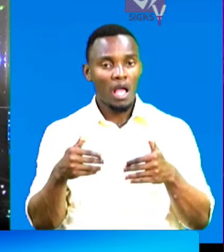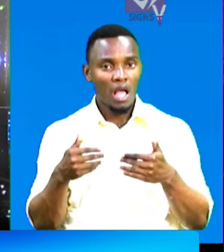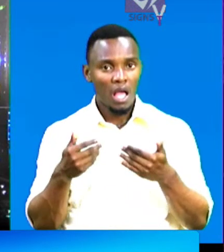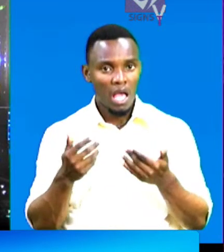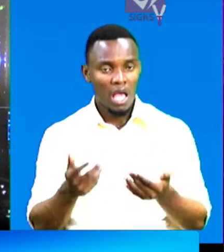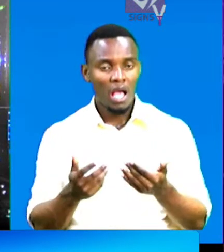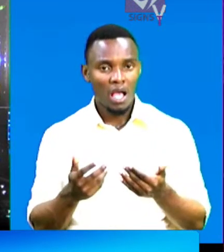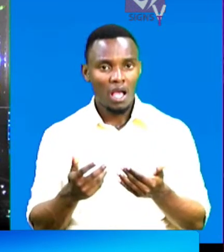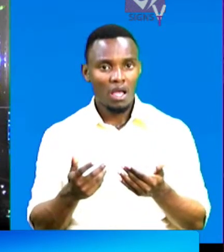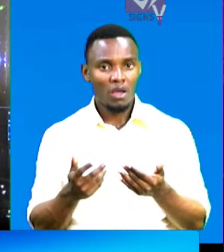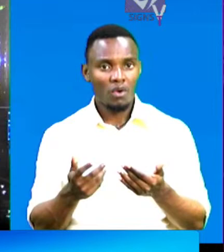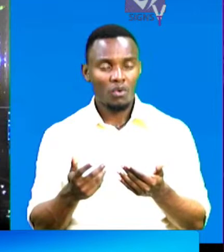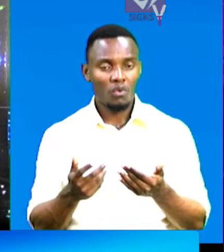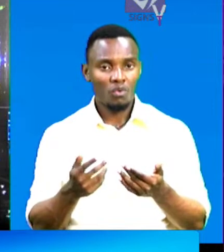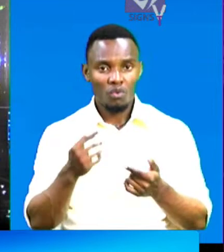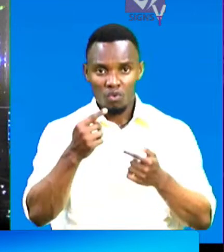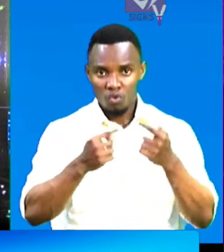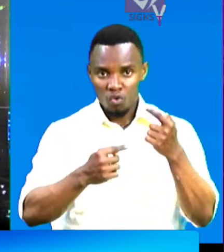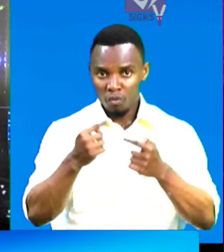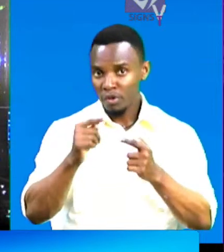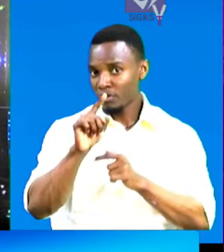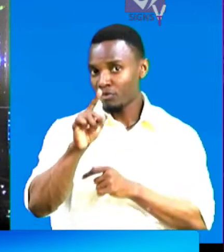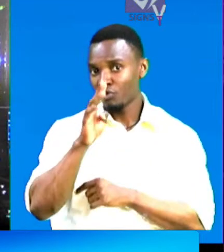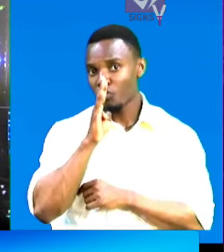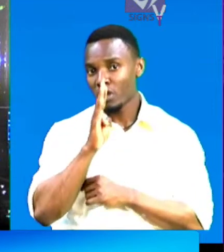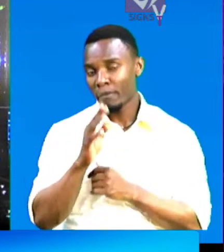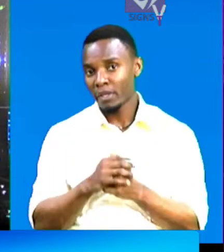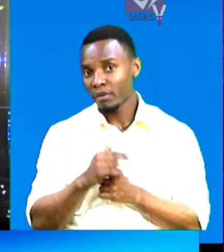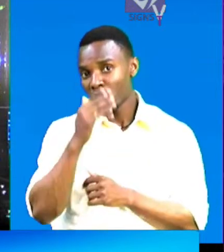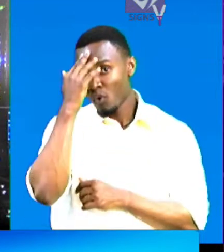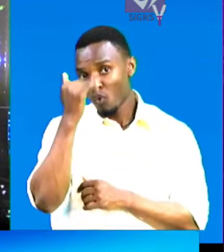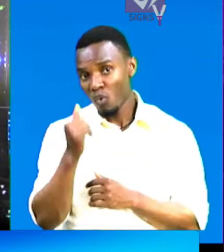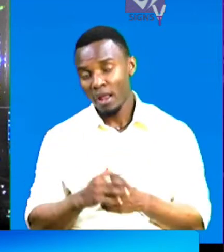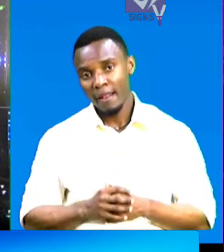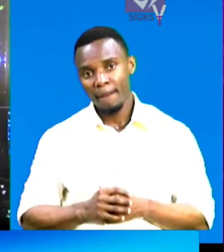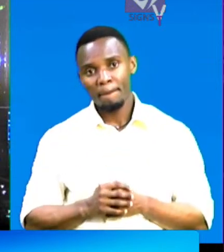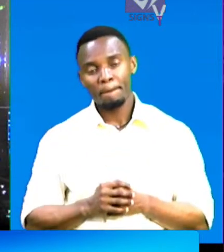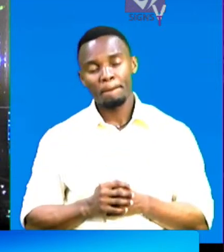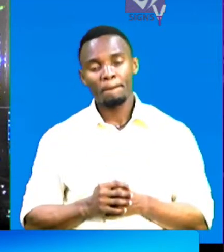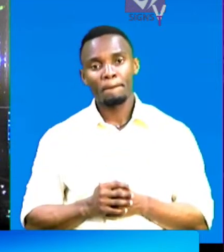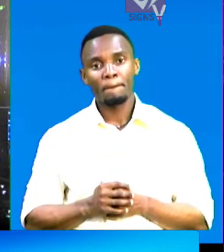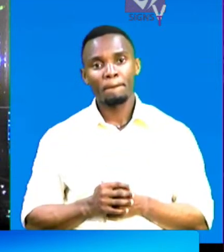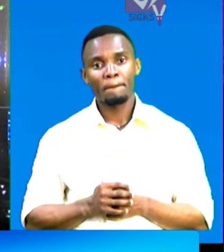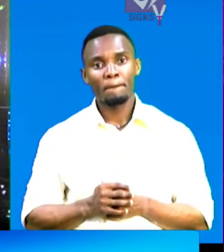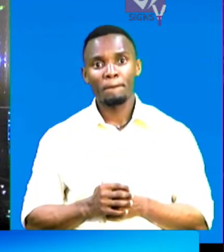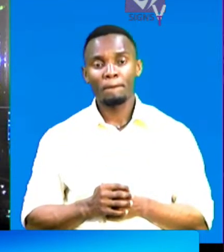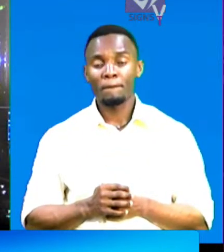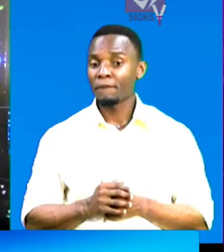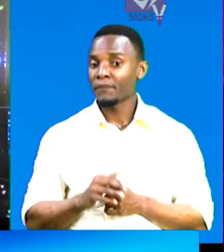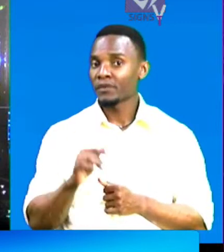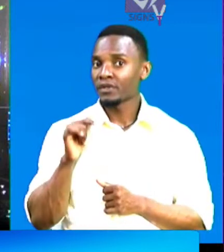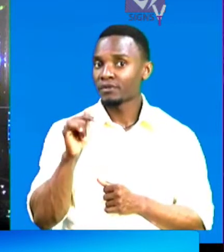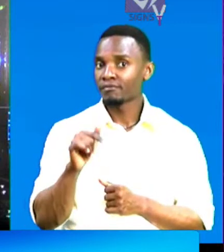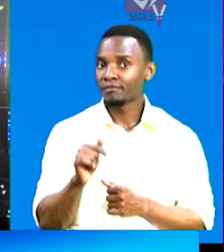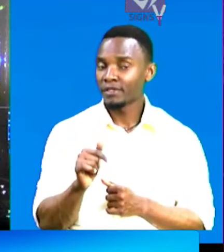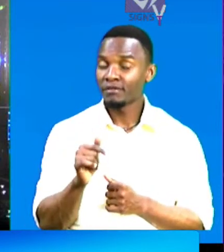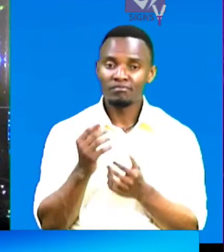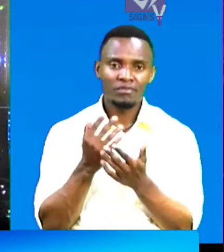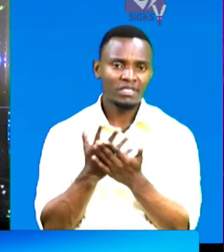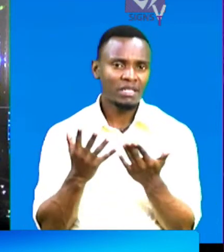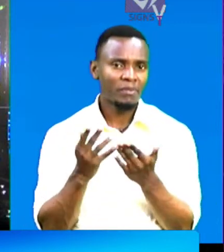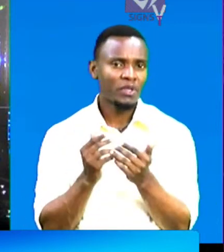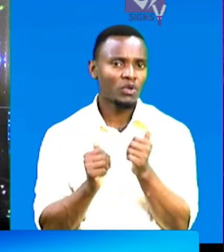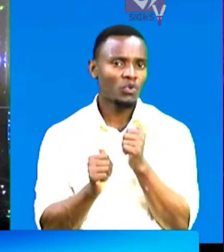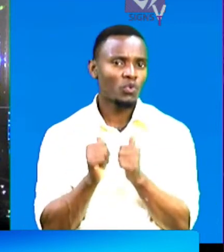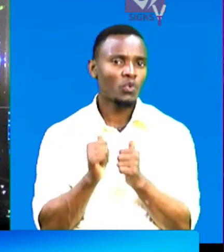competitive you will be, because as you've heard, this is something that